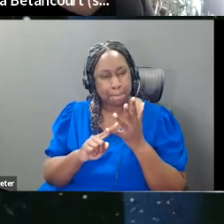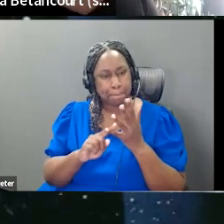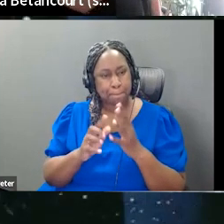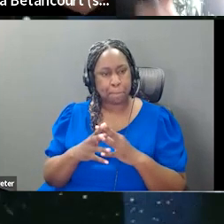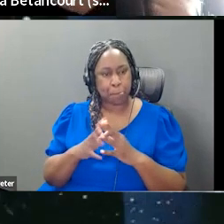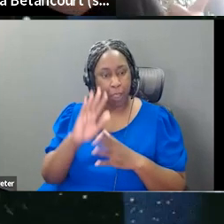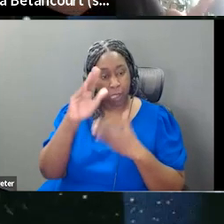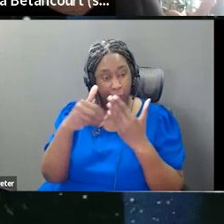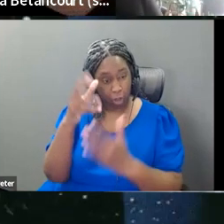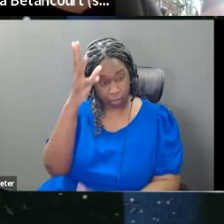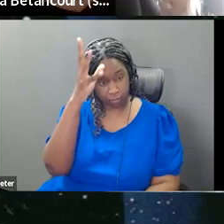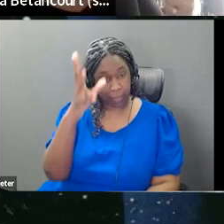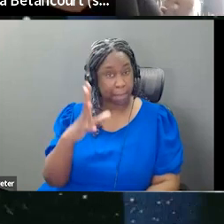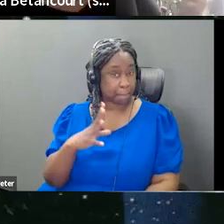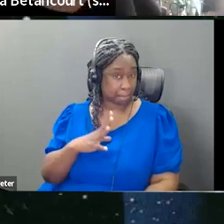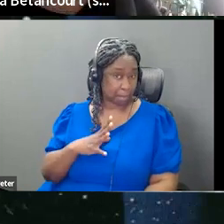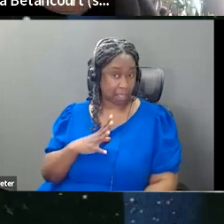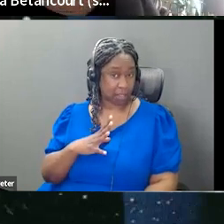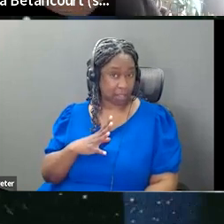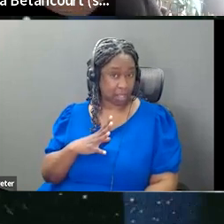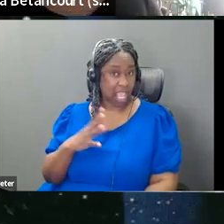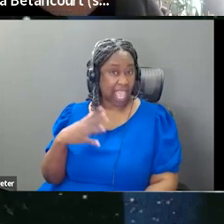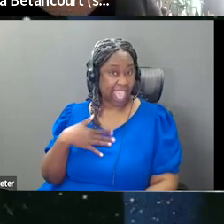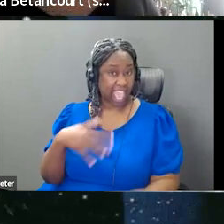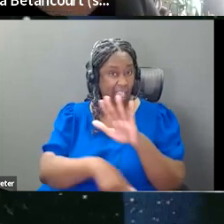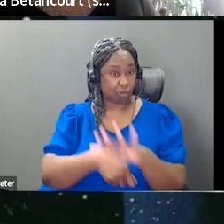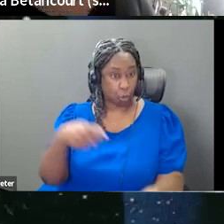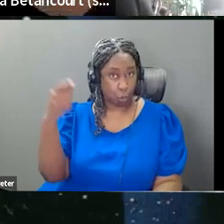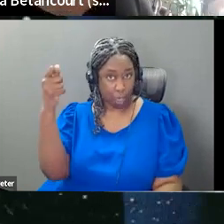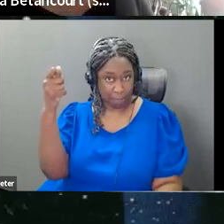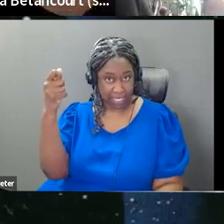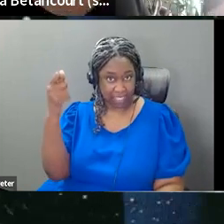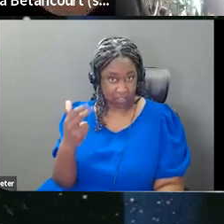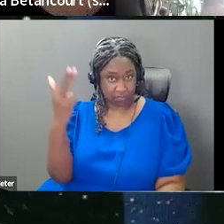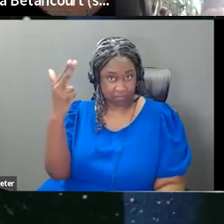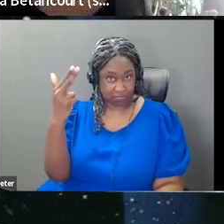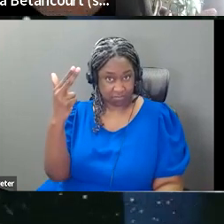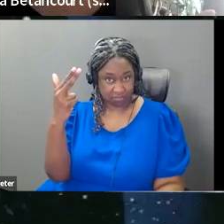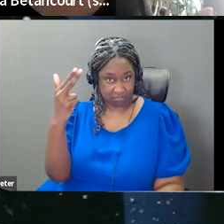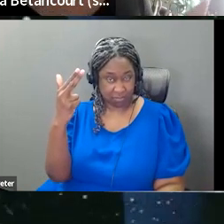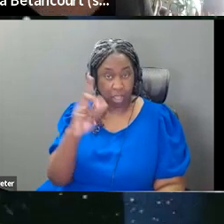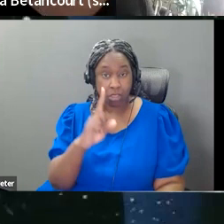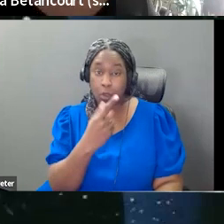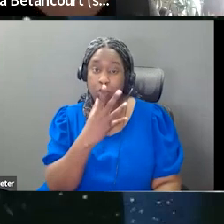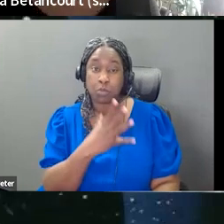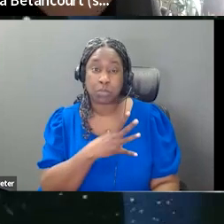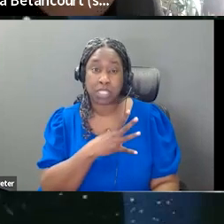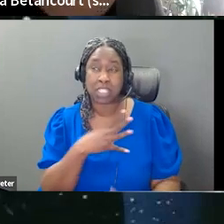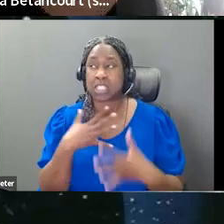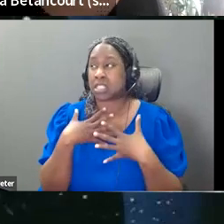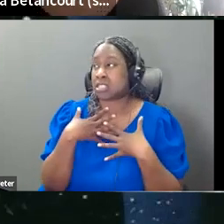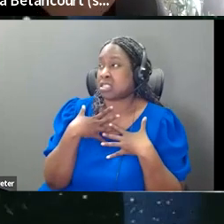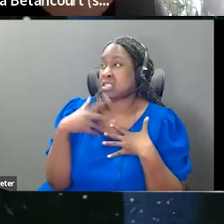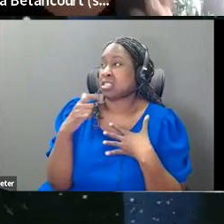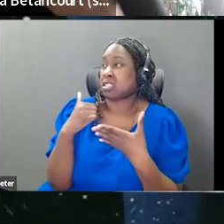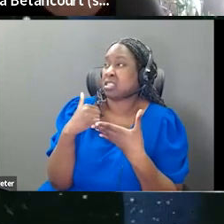the men have weapons, are holding weapons. The only woman is sort of a damsel in distress,